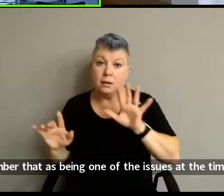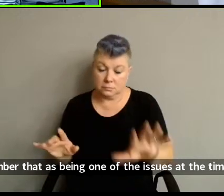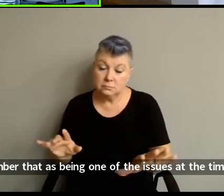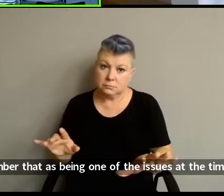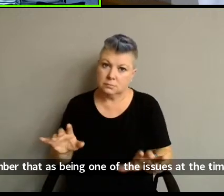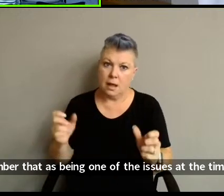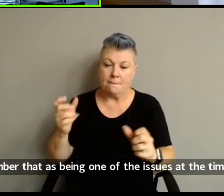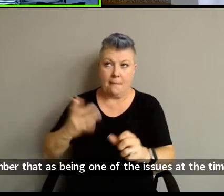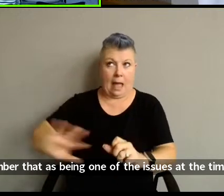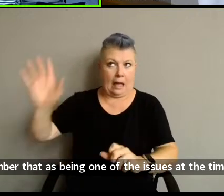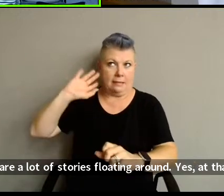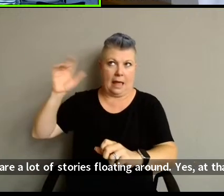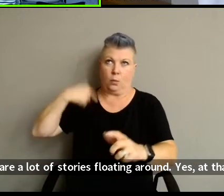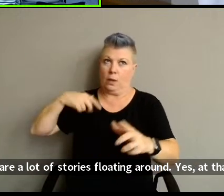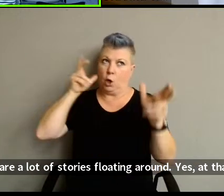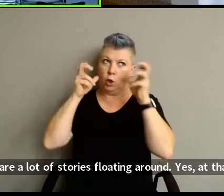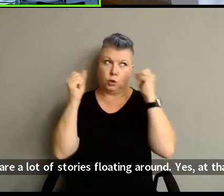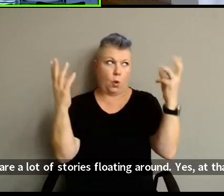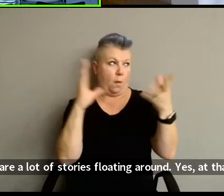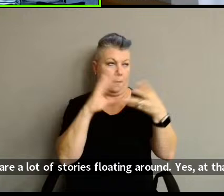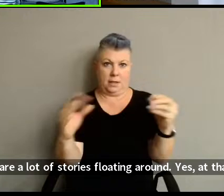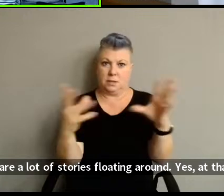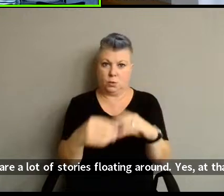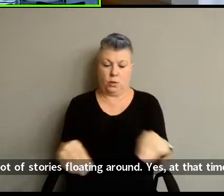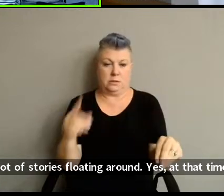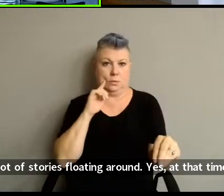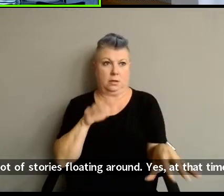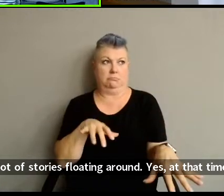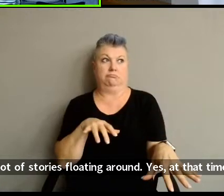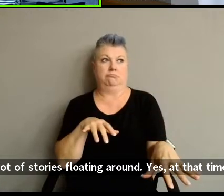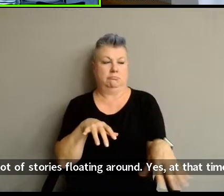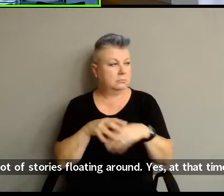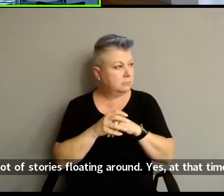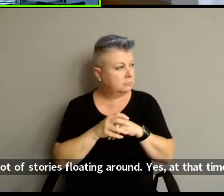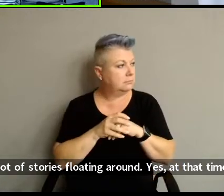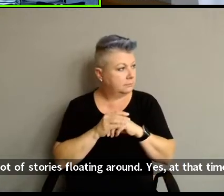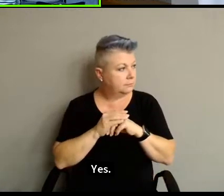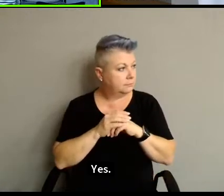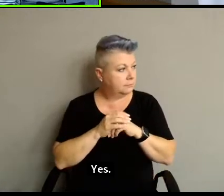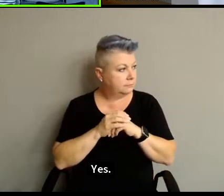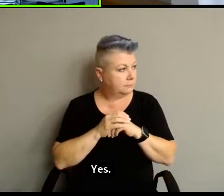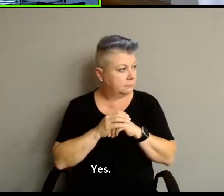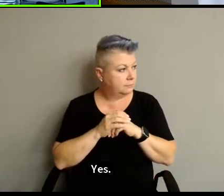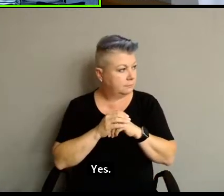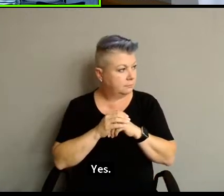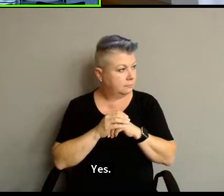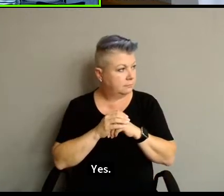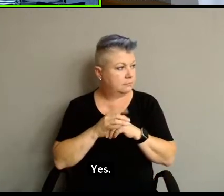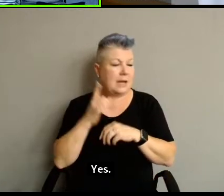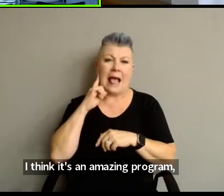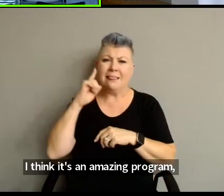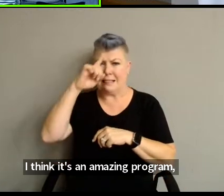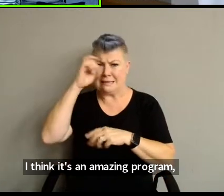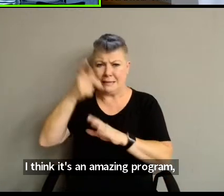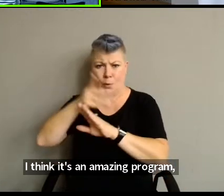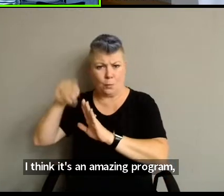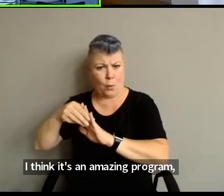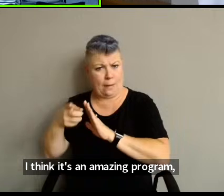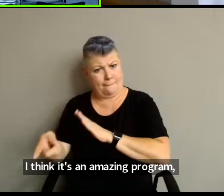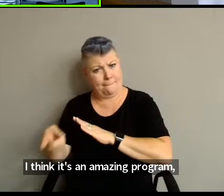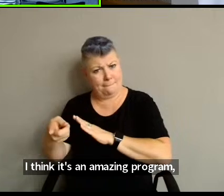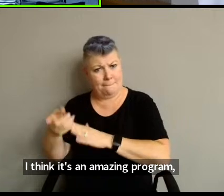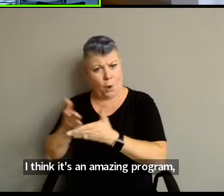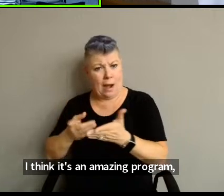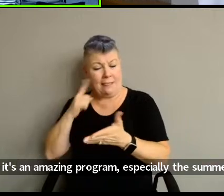time. Yes. I think it's an amazing program, especially the summer programming part. So it's